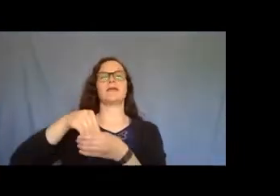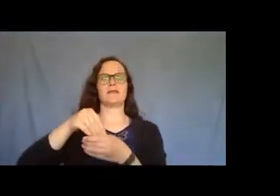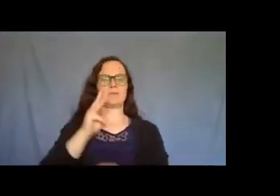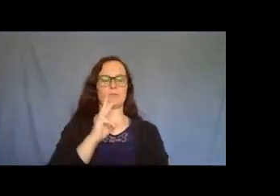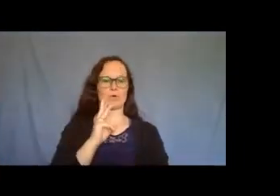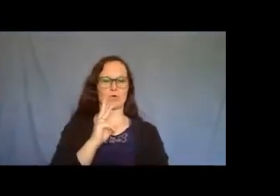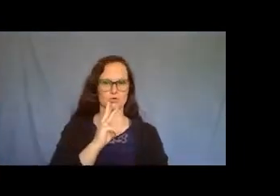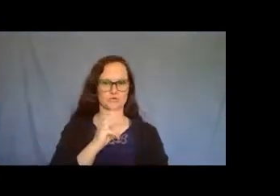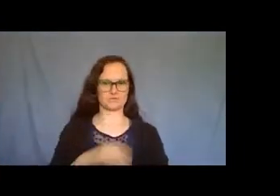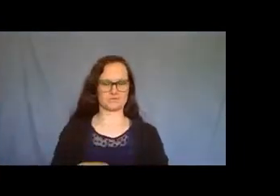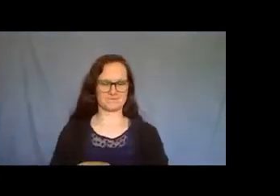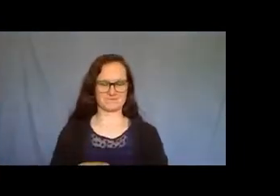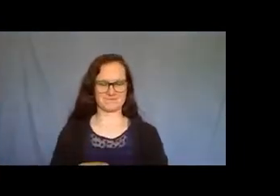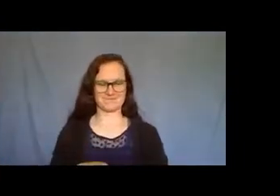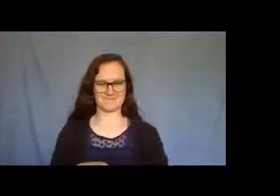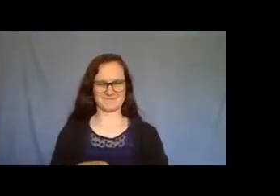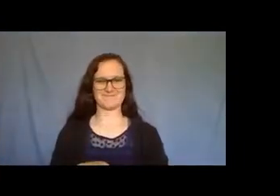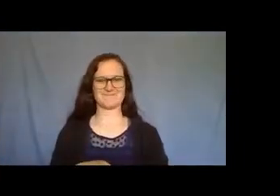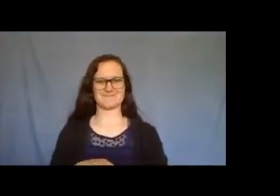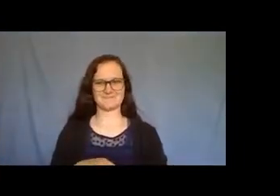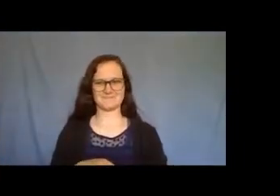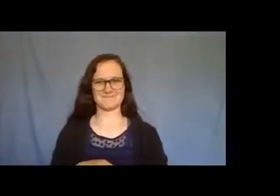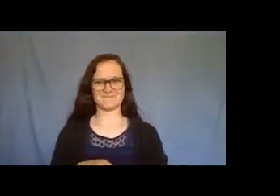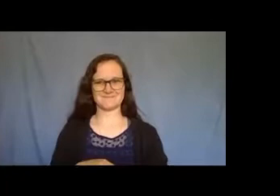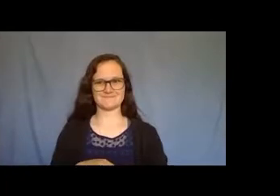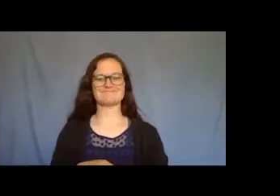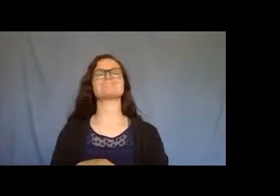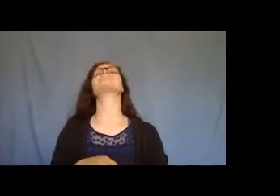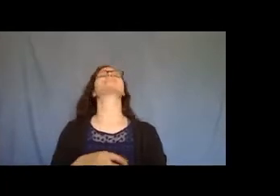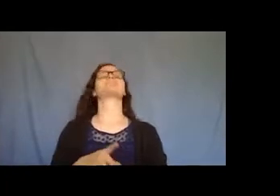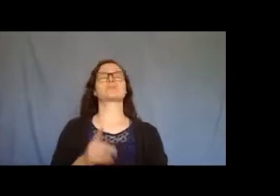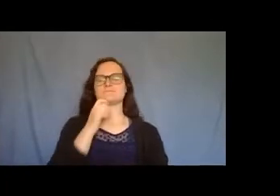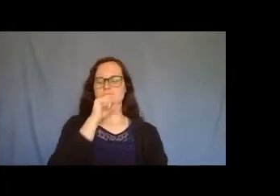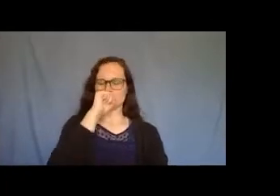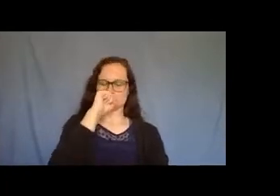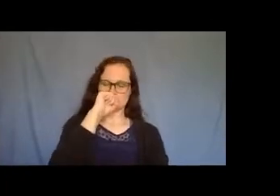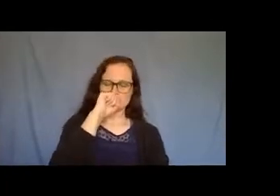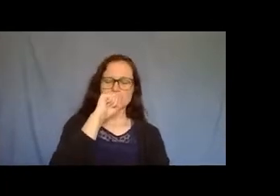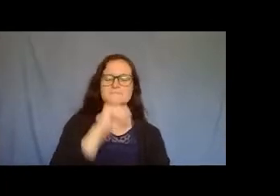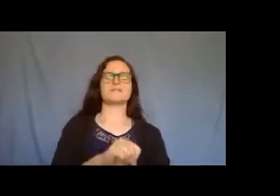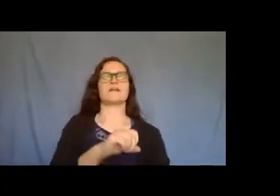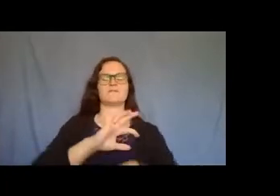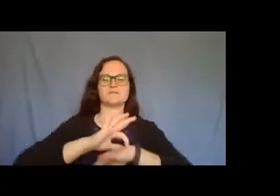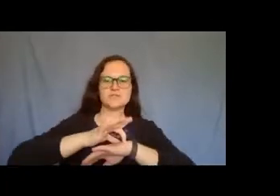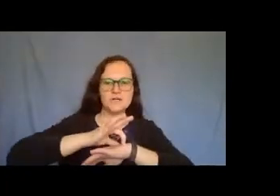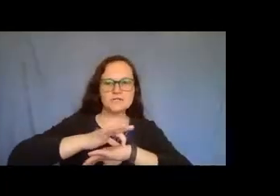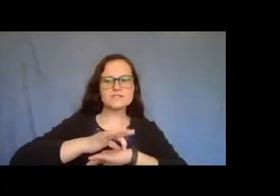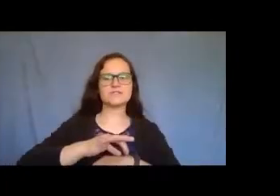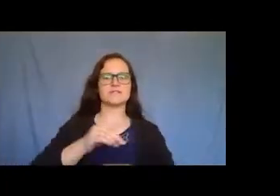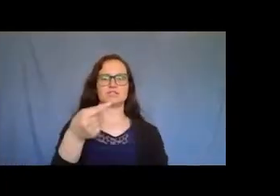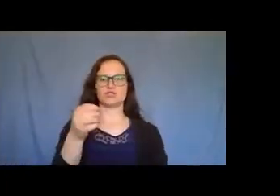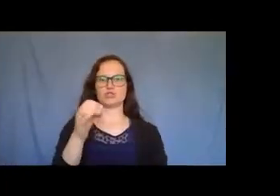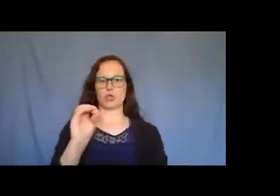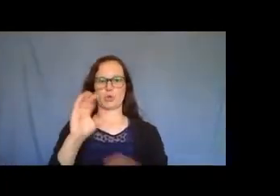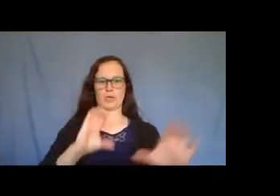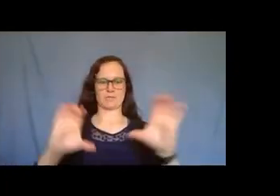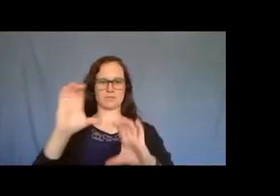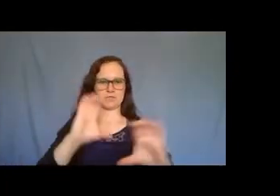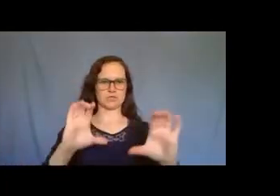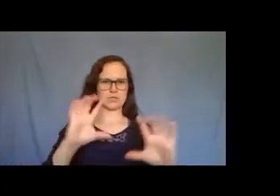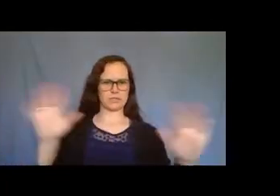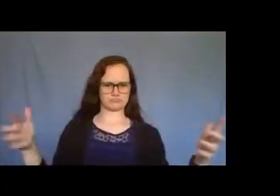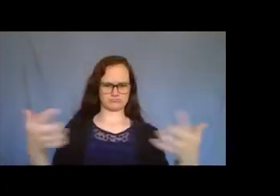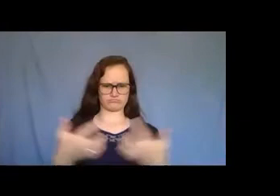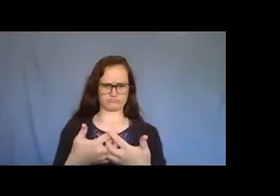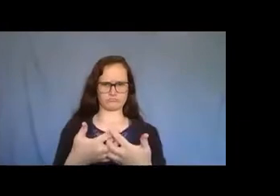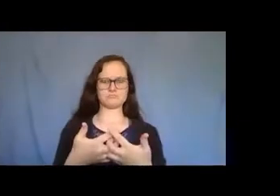and chromium. She combines her love of geology, geomorphology, and geochemistry to understand